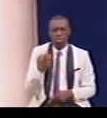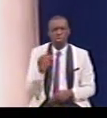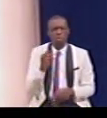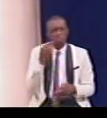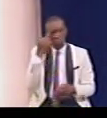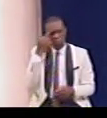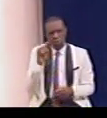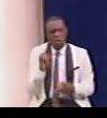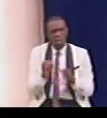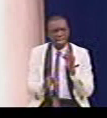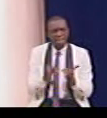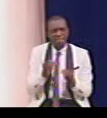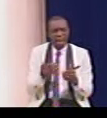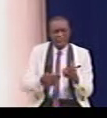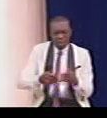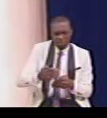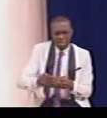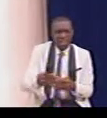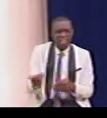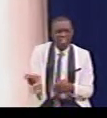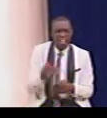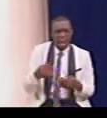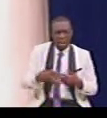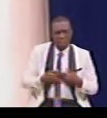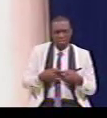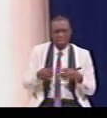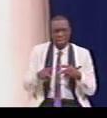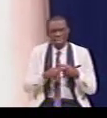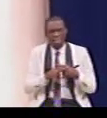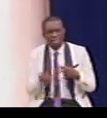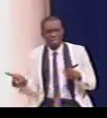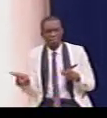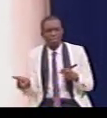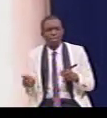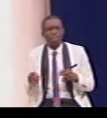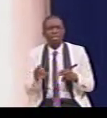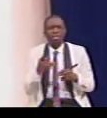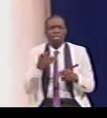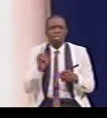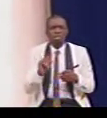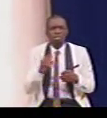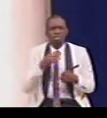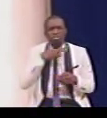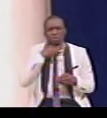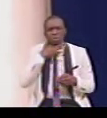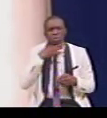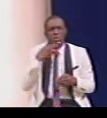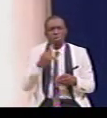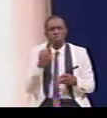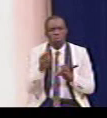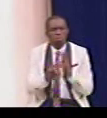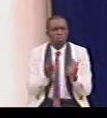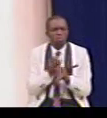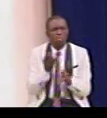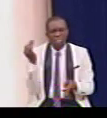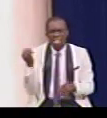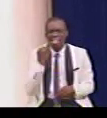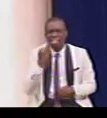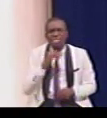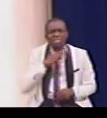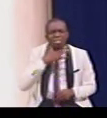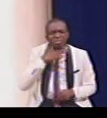they have escaped the pollutions of the world you see there's pollution in the world there's dirt in the world